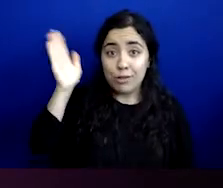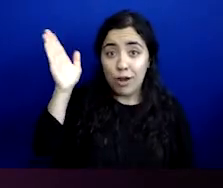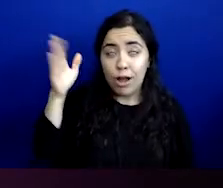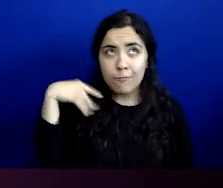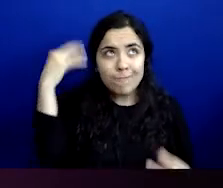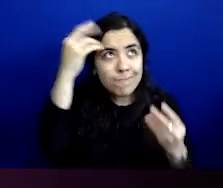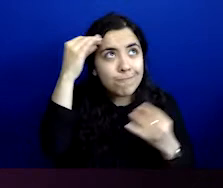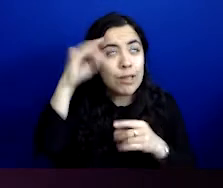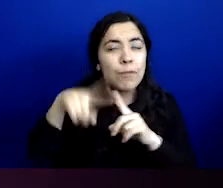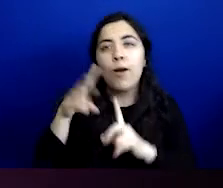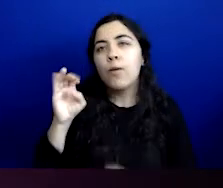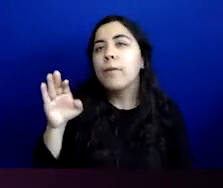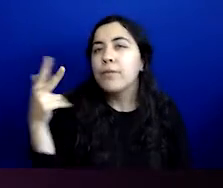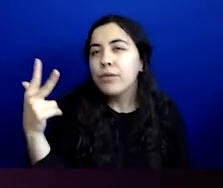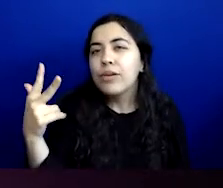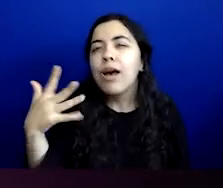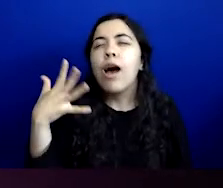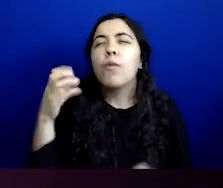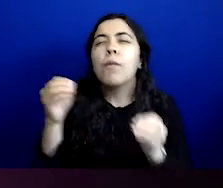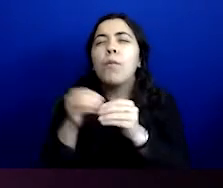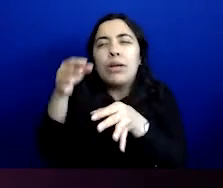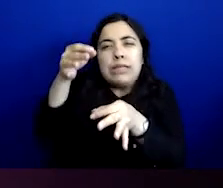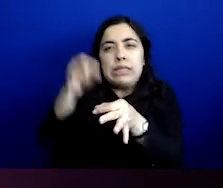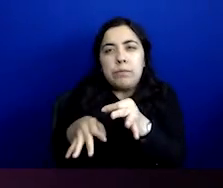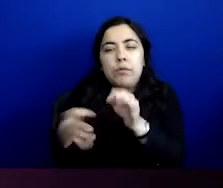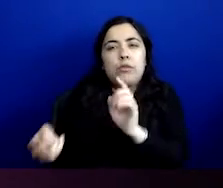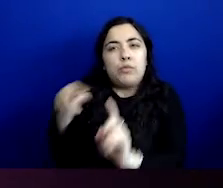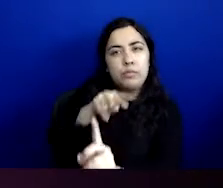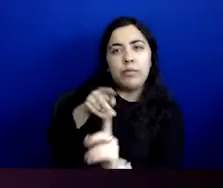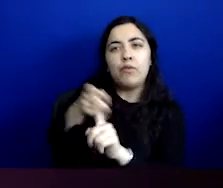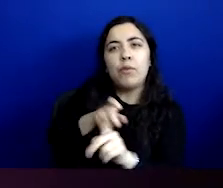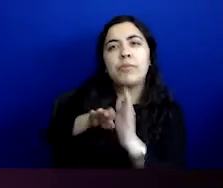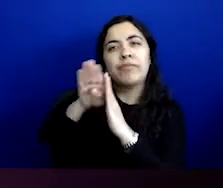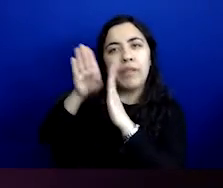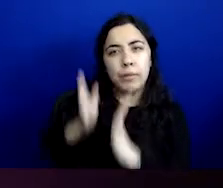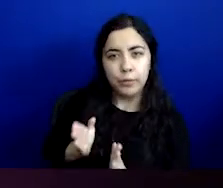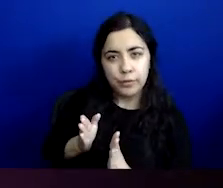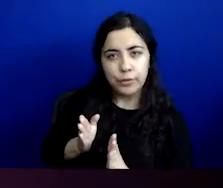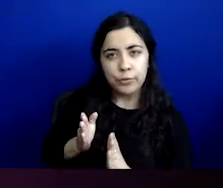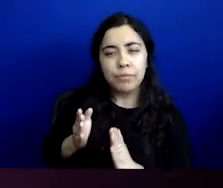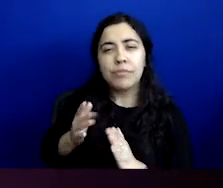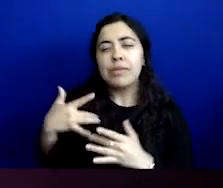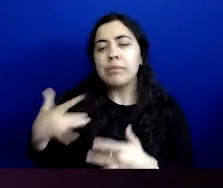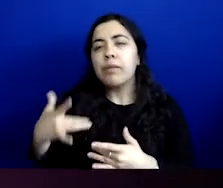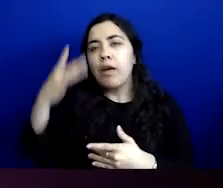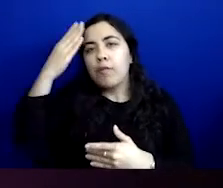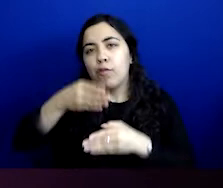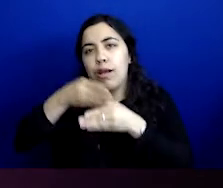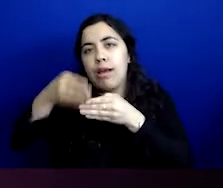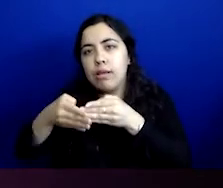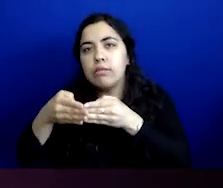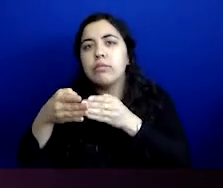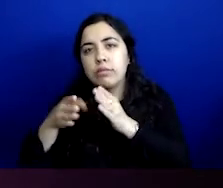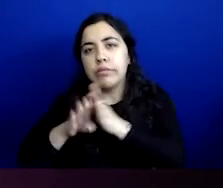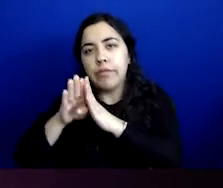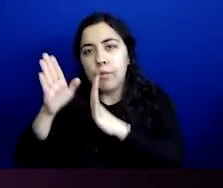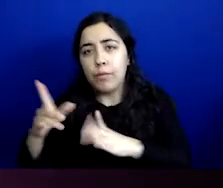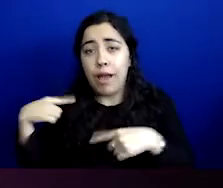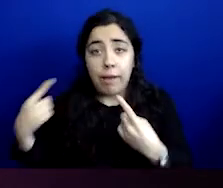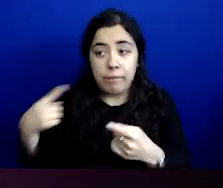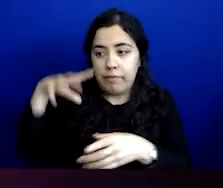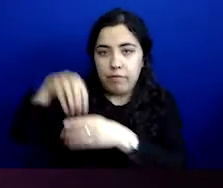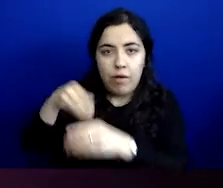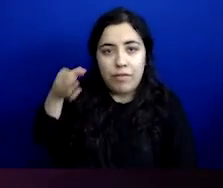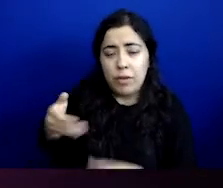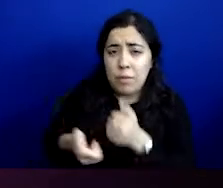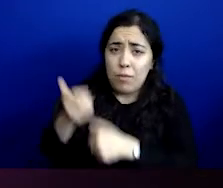with. I'm trying to kind of dial it down into a perspective from a developer, mainly a front-end developer, because I've been a front-end developer for most of